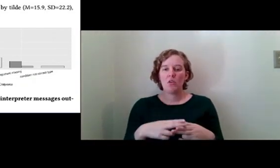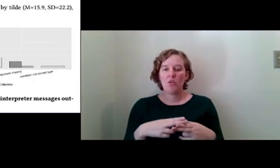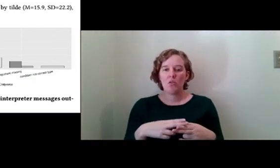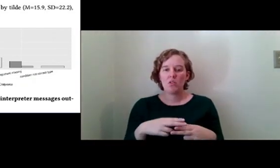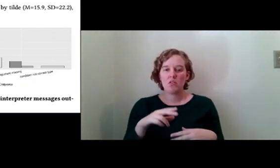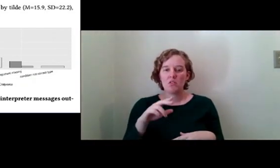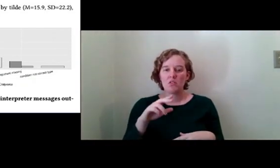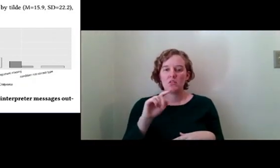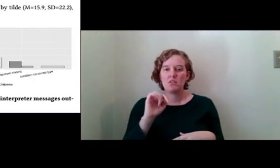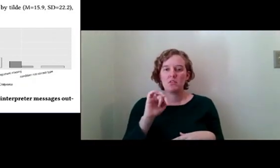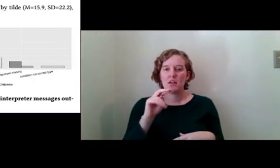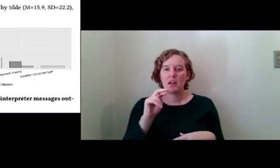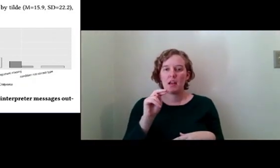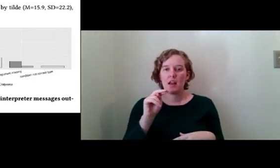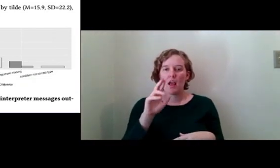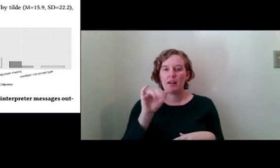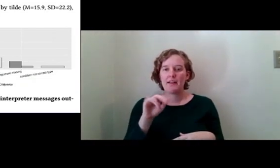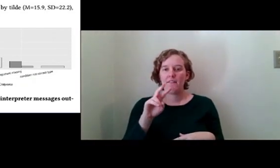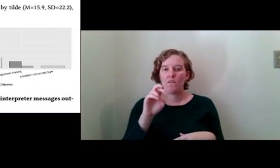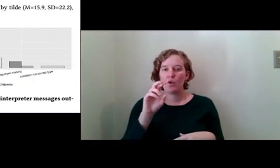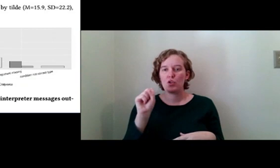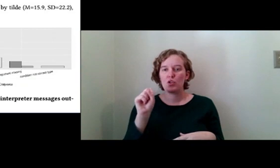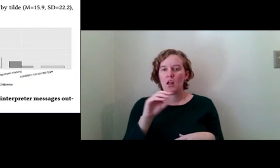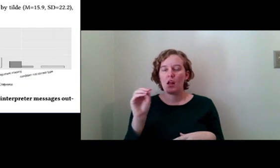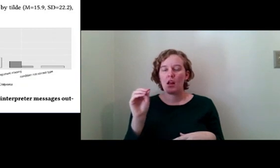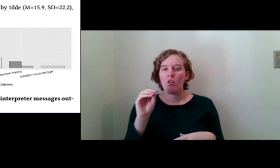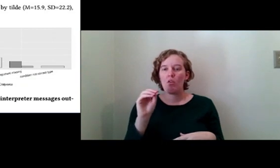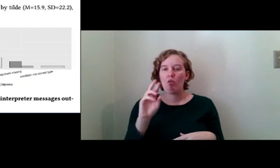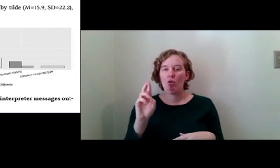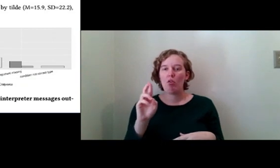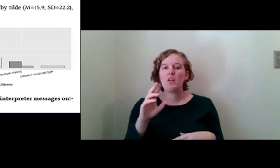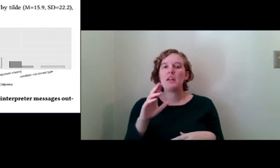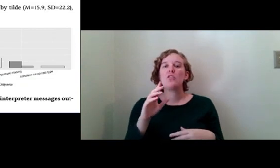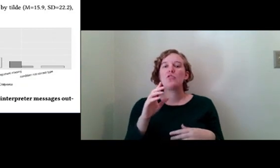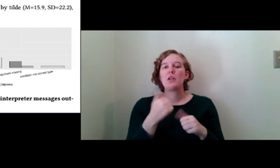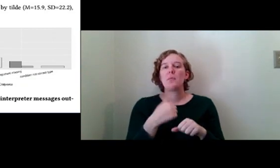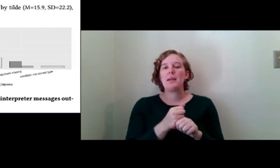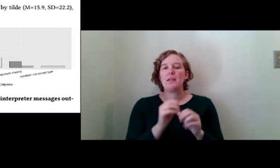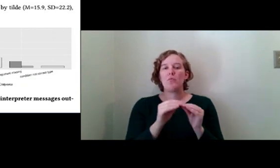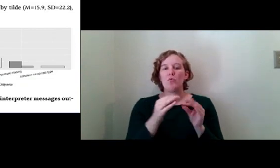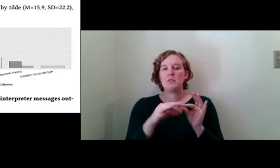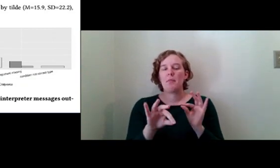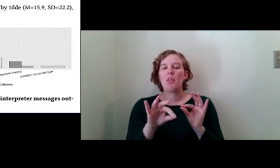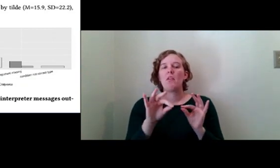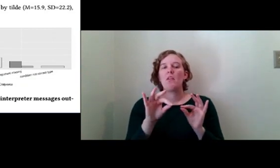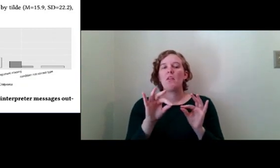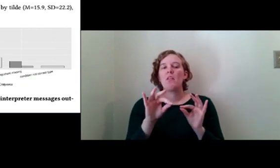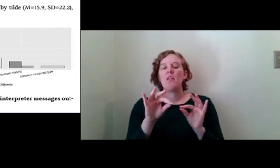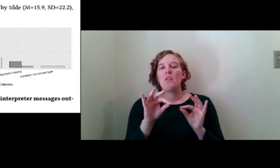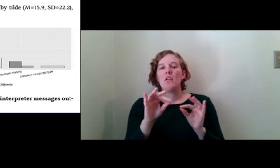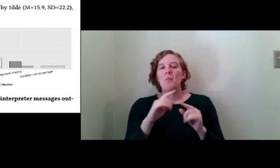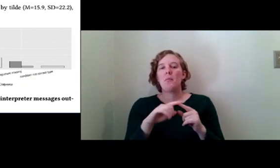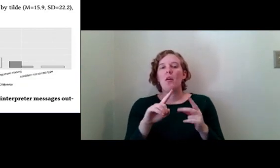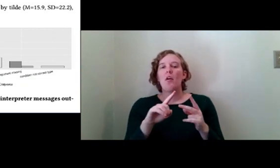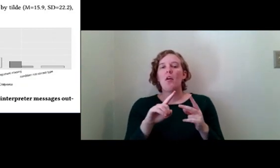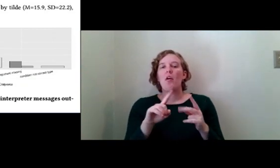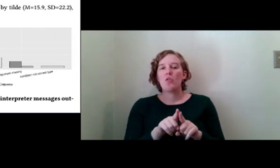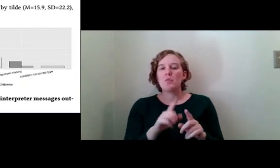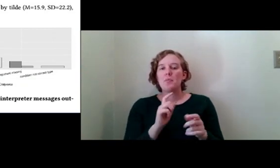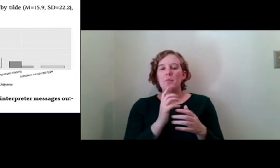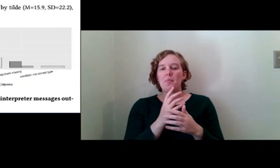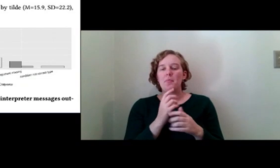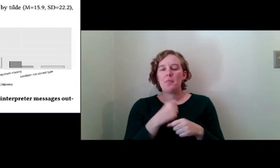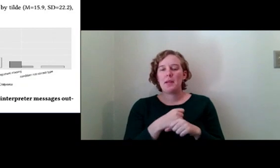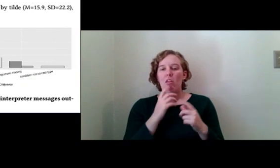The idea is, one, making things more consistent, which I imagine helps, although it has never been tested. But number two, they made a lot of changes to